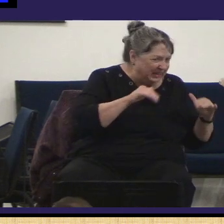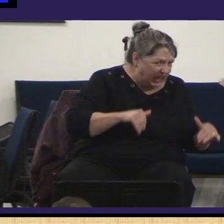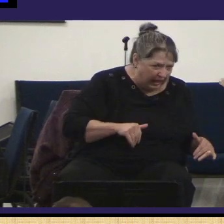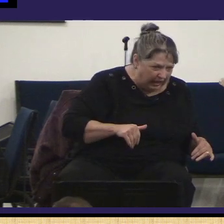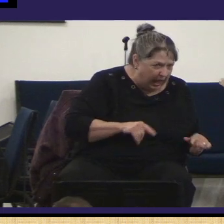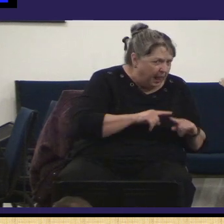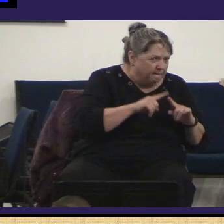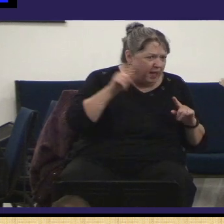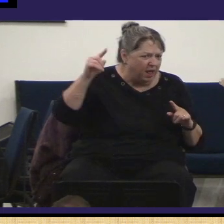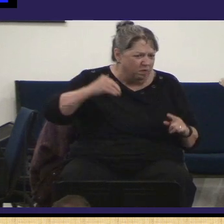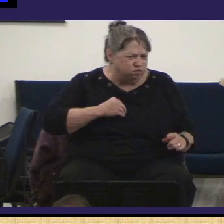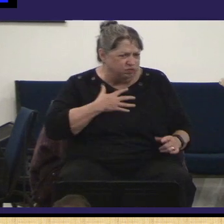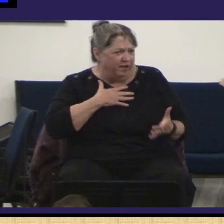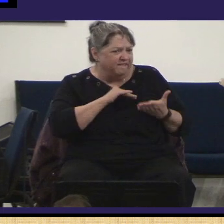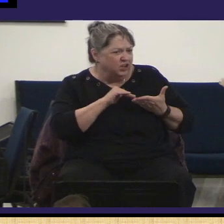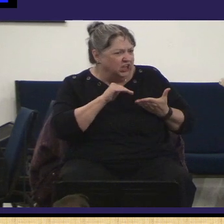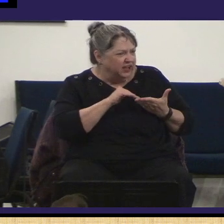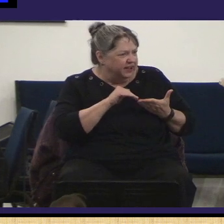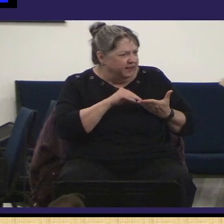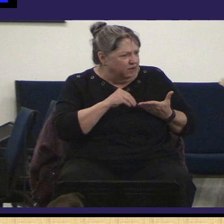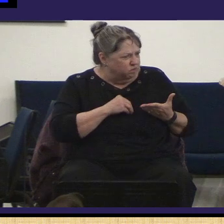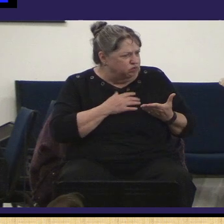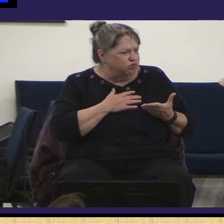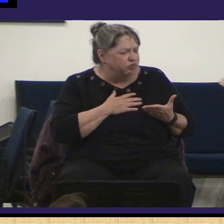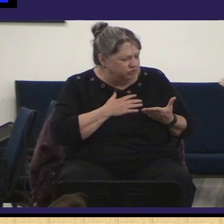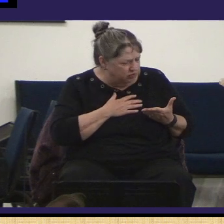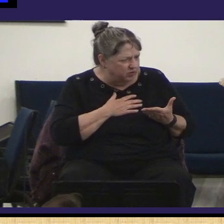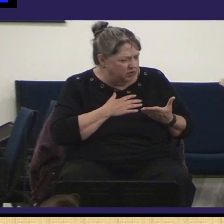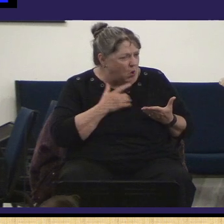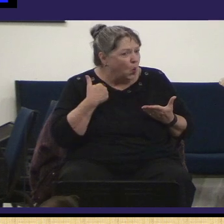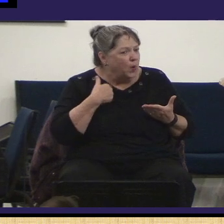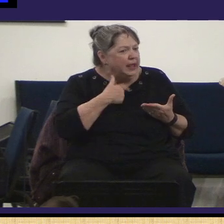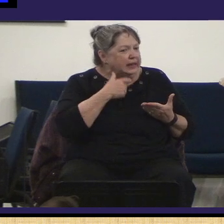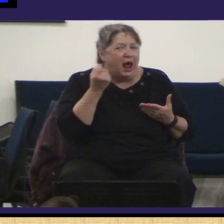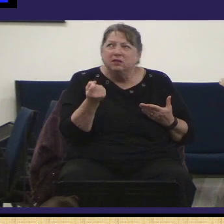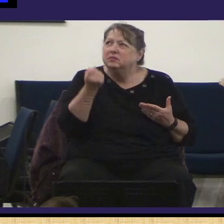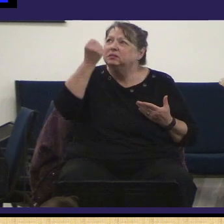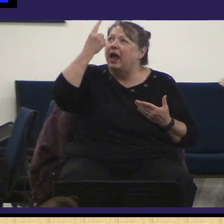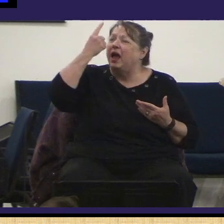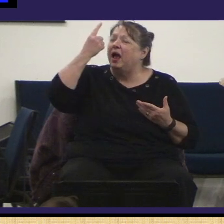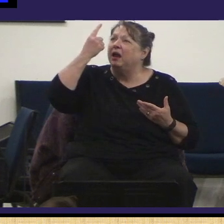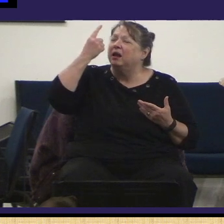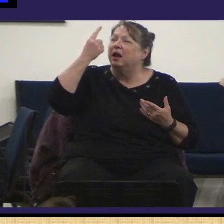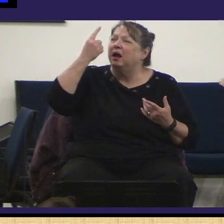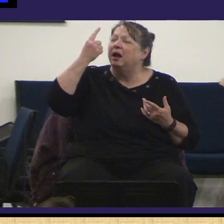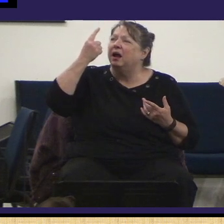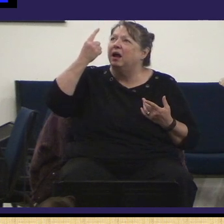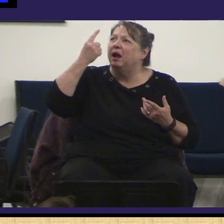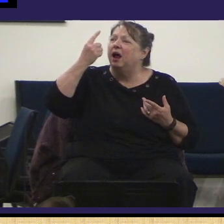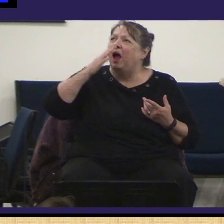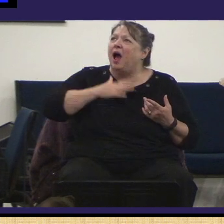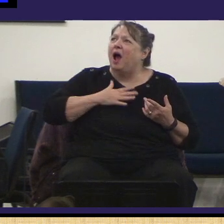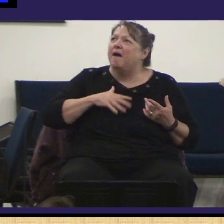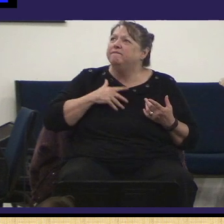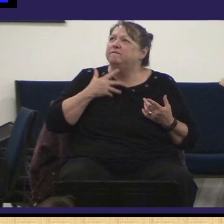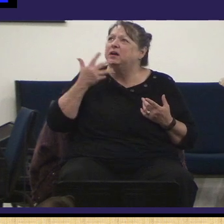the need to understand and to apply the principles of confession and repentance.